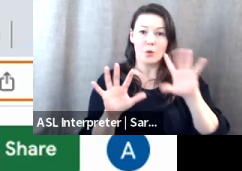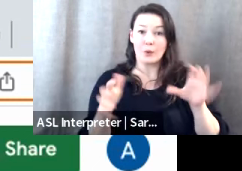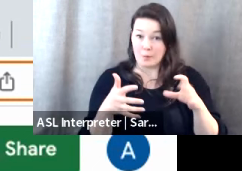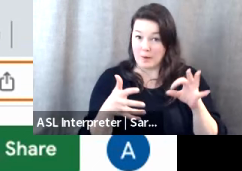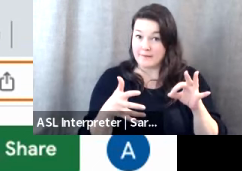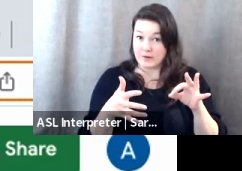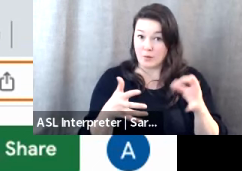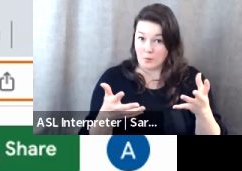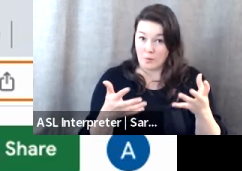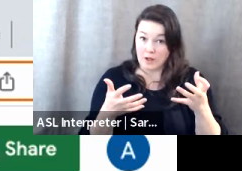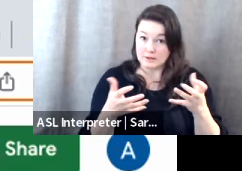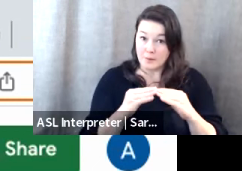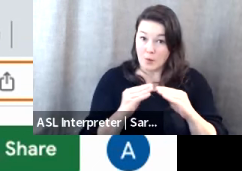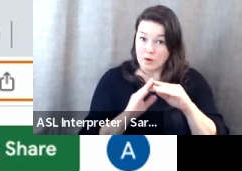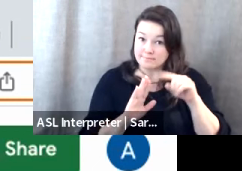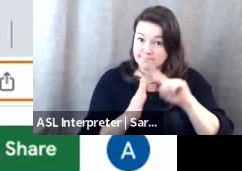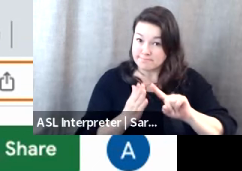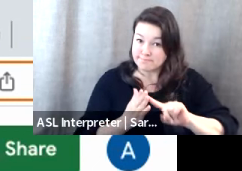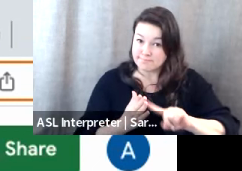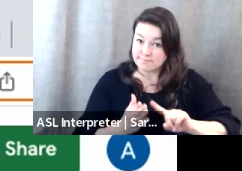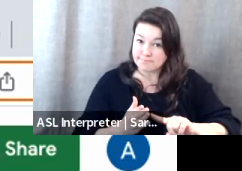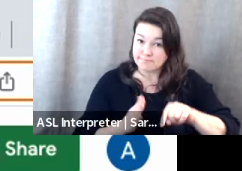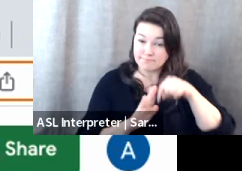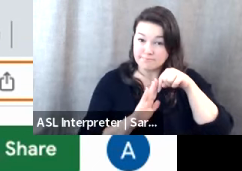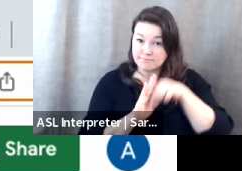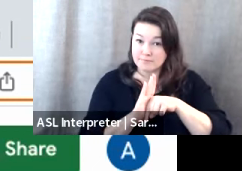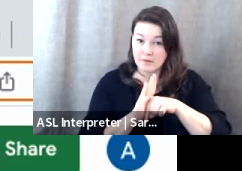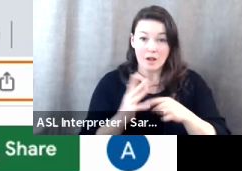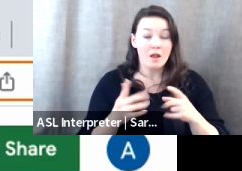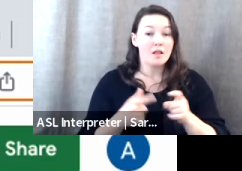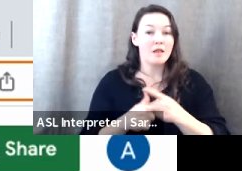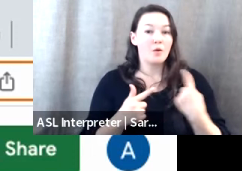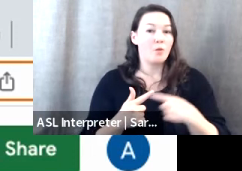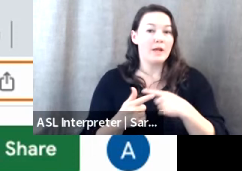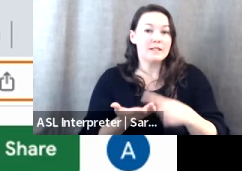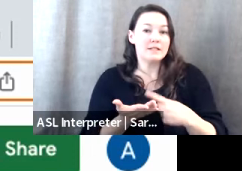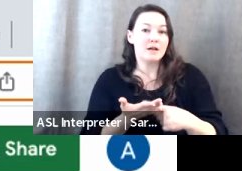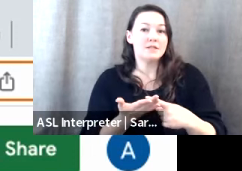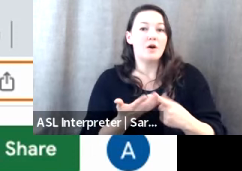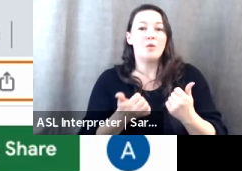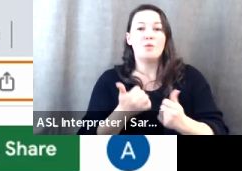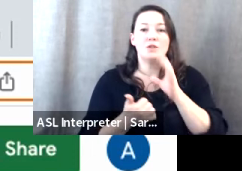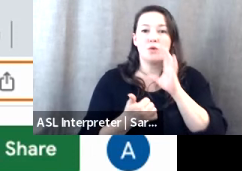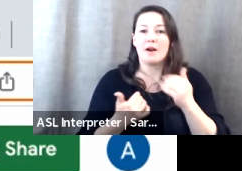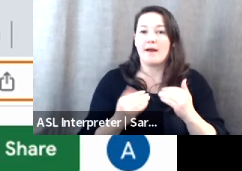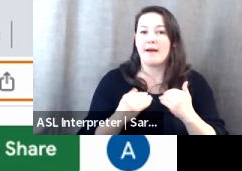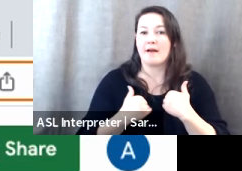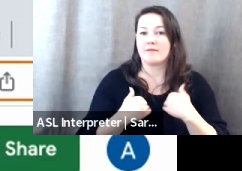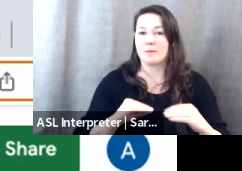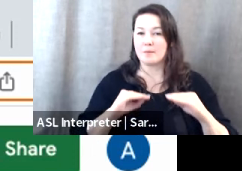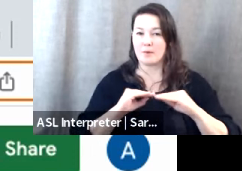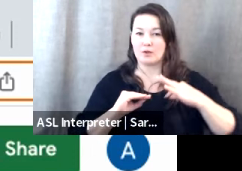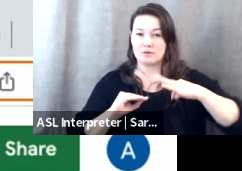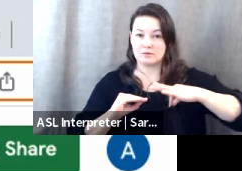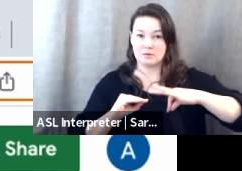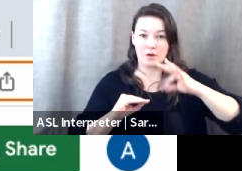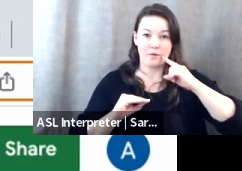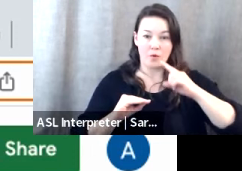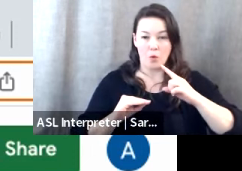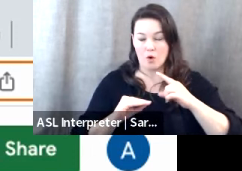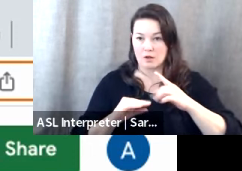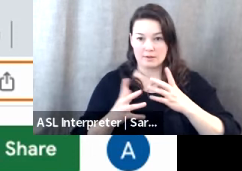can really start to talk about what would have the most impact in the direction they want to go. So again, I just want to remind everyone that these are